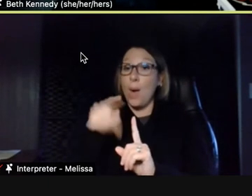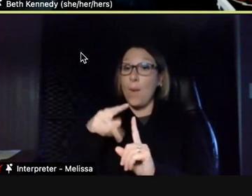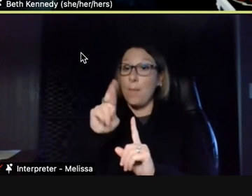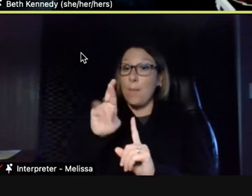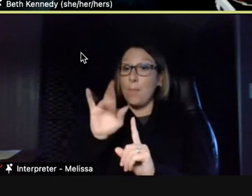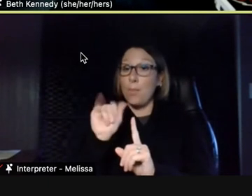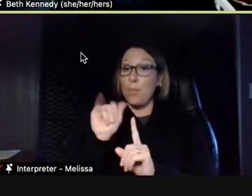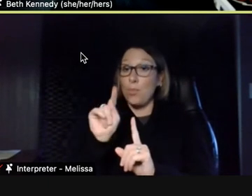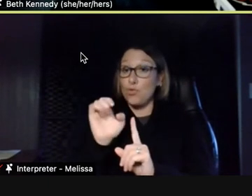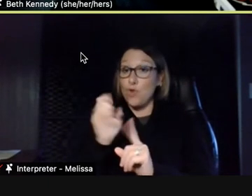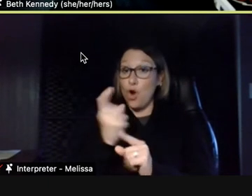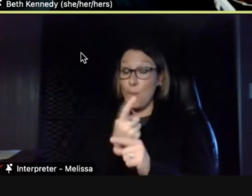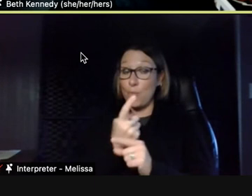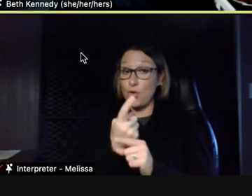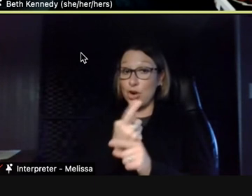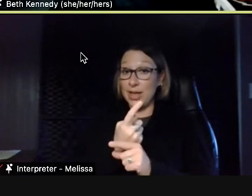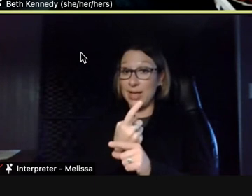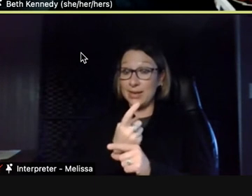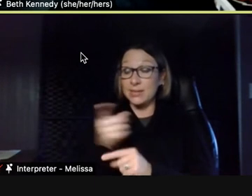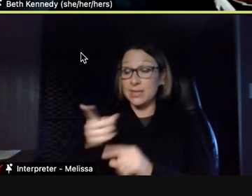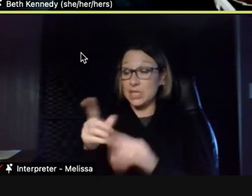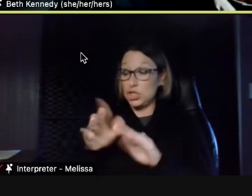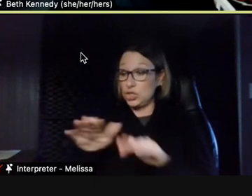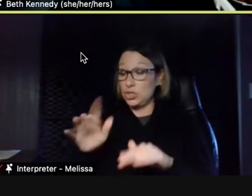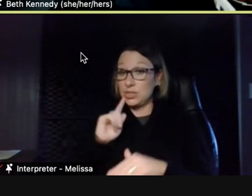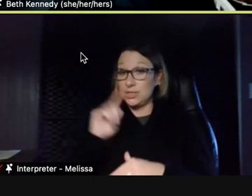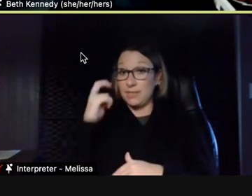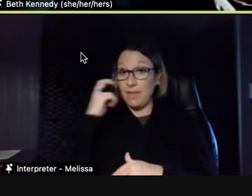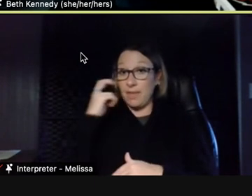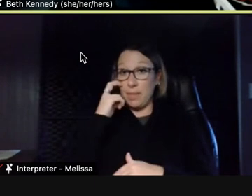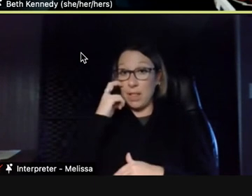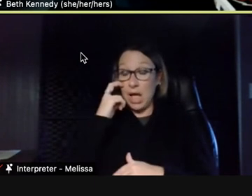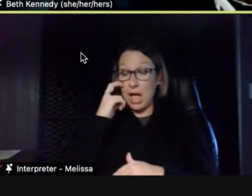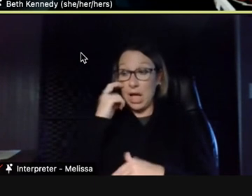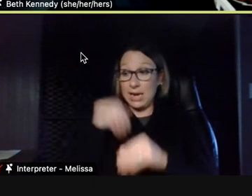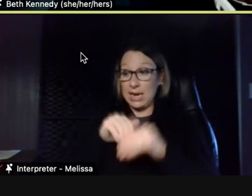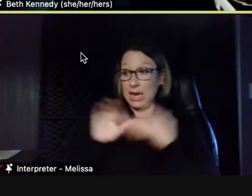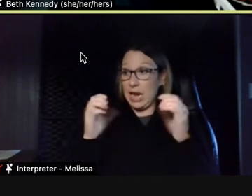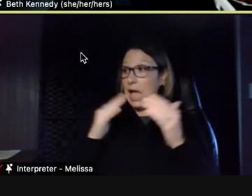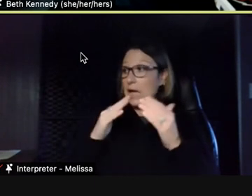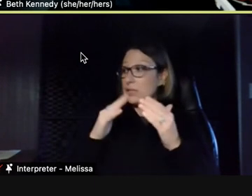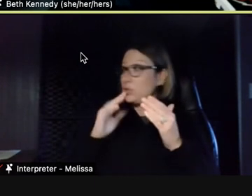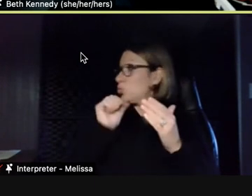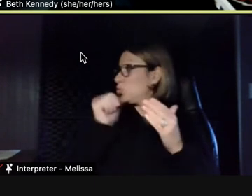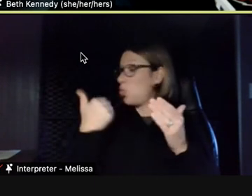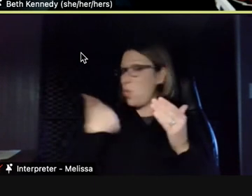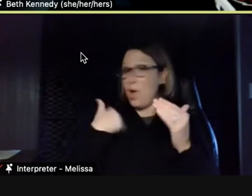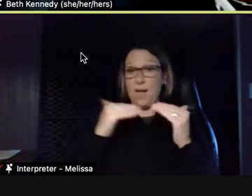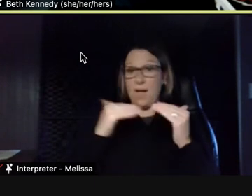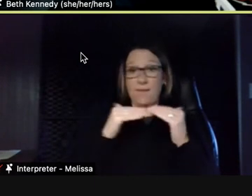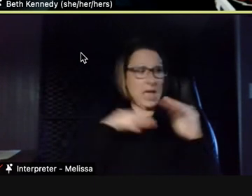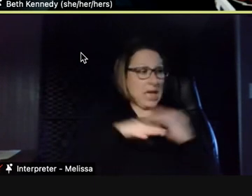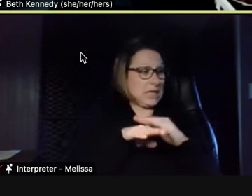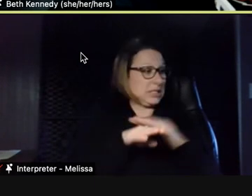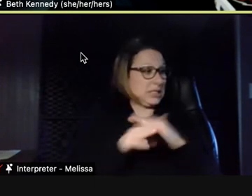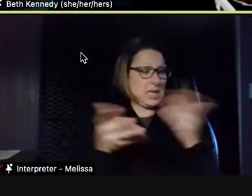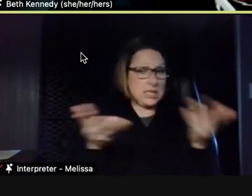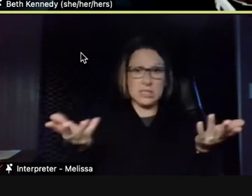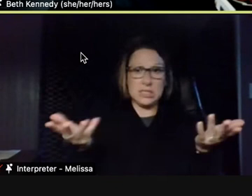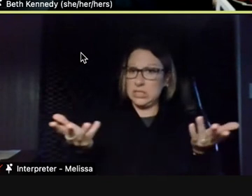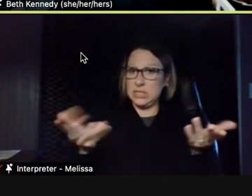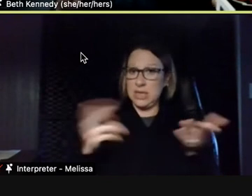classroom and they don't have the same access that their peers in that classroom have, then are they getting a free and appropriate